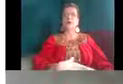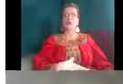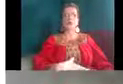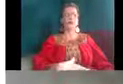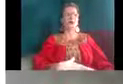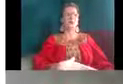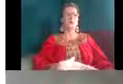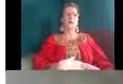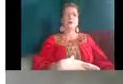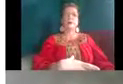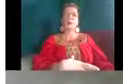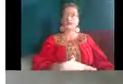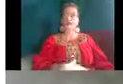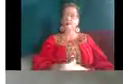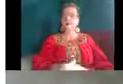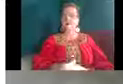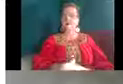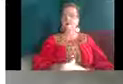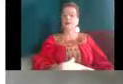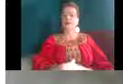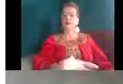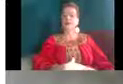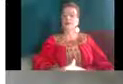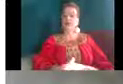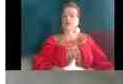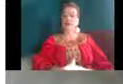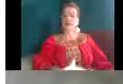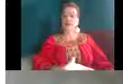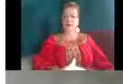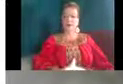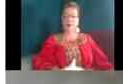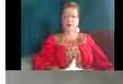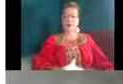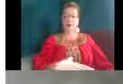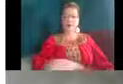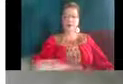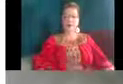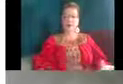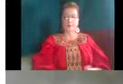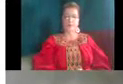arm function or or leg function so they need a switch activated life alert